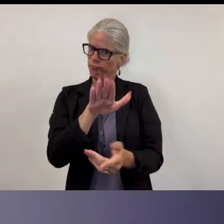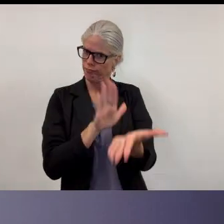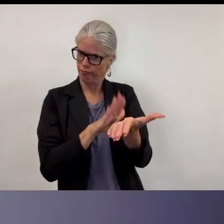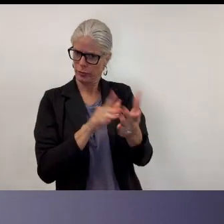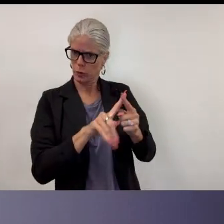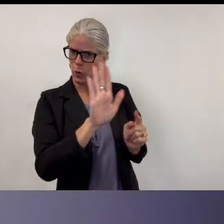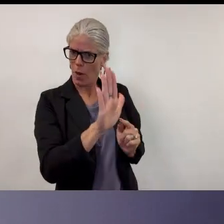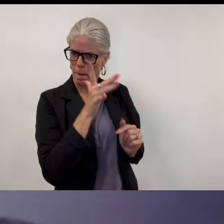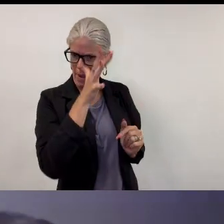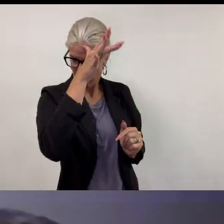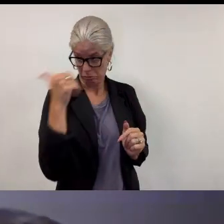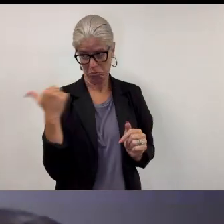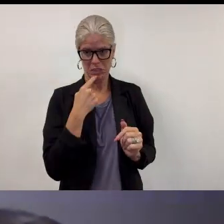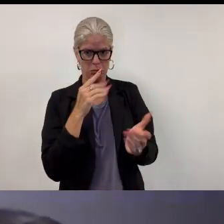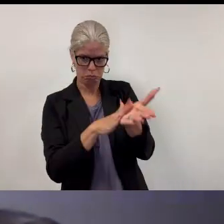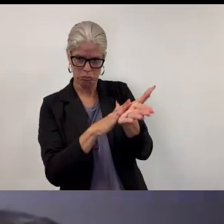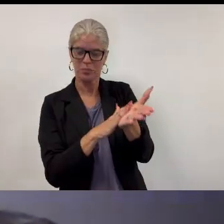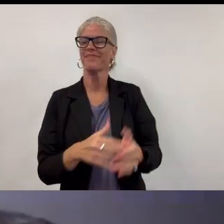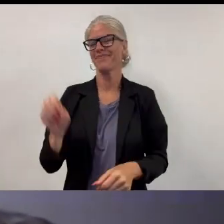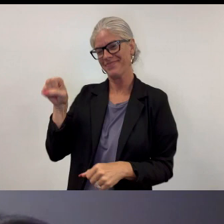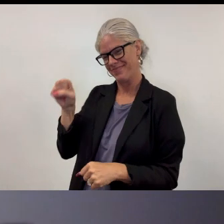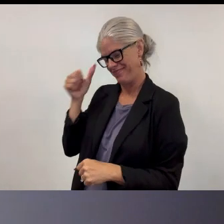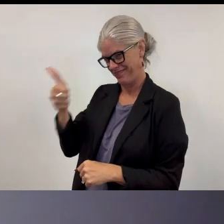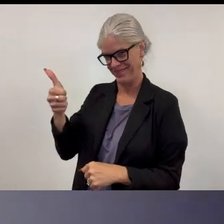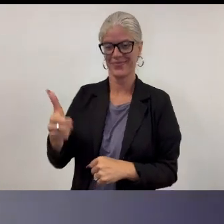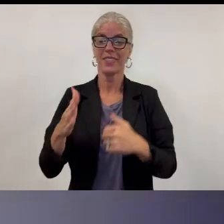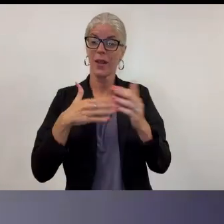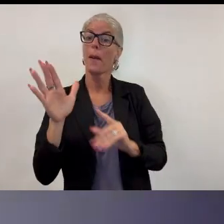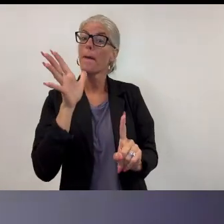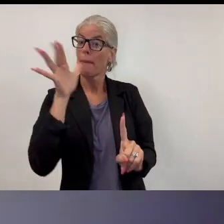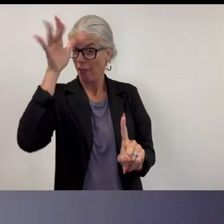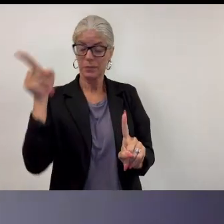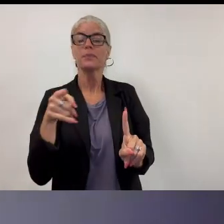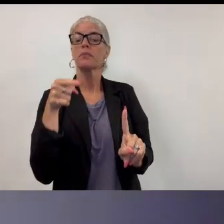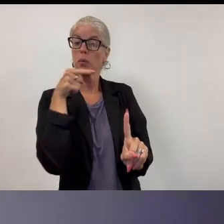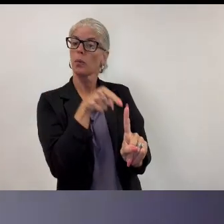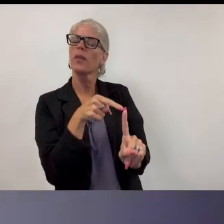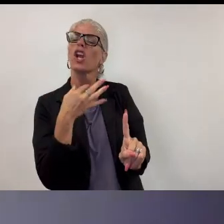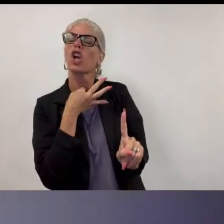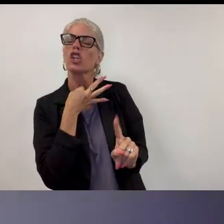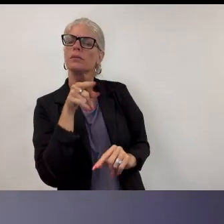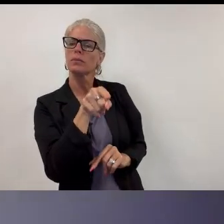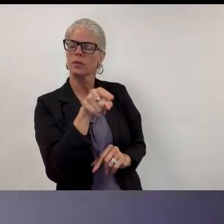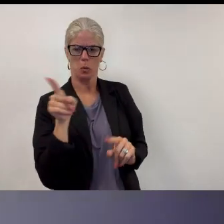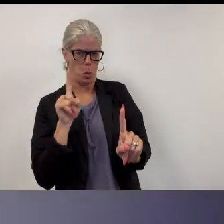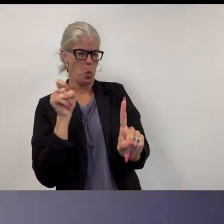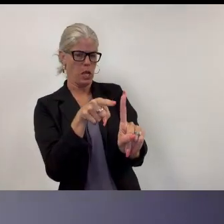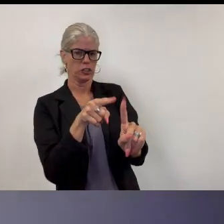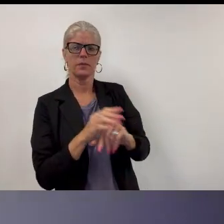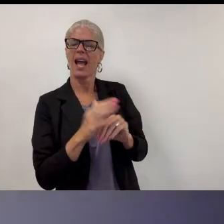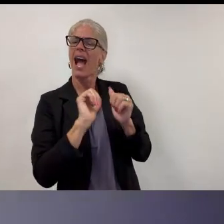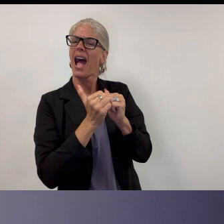and it credits her parents a lot too. So she's on the same wavelength as you. So parents. Yeah.